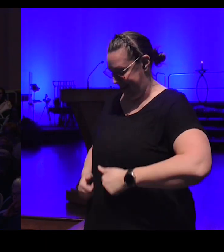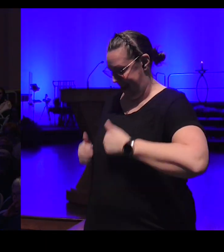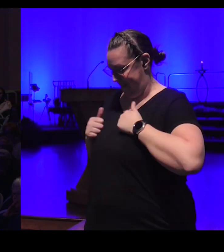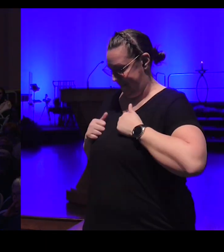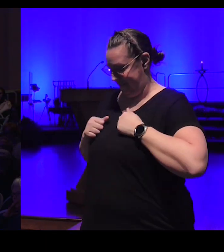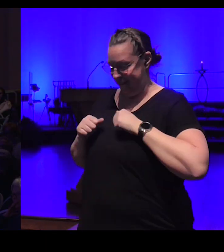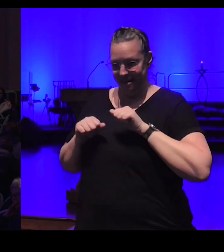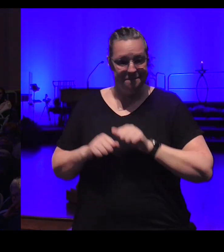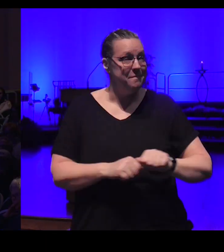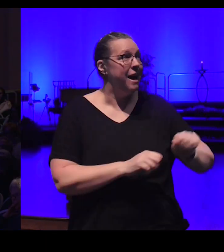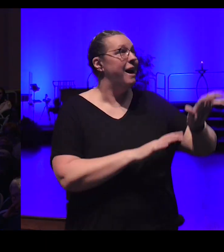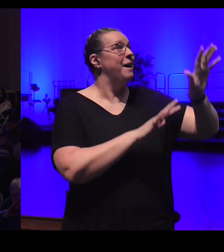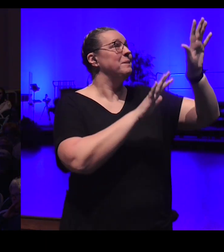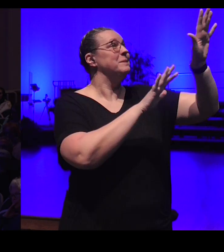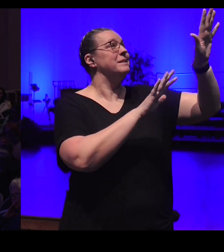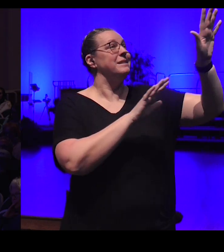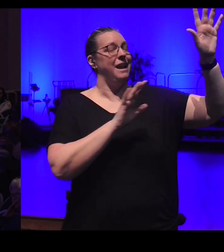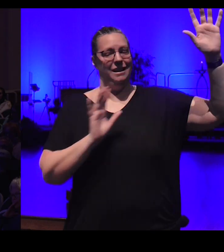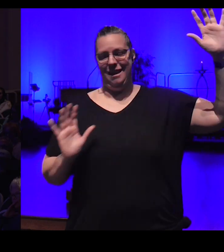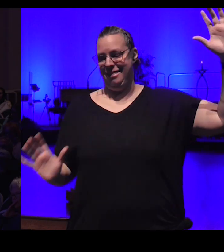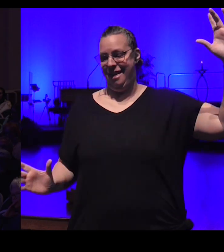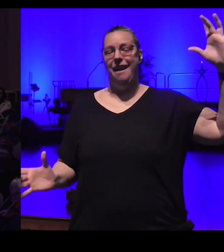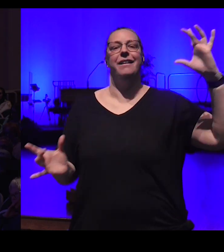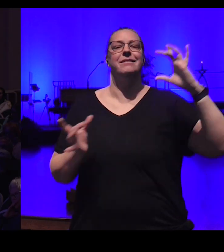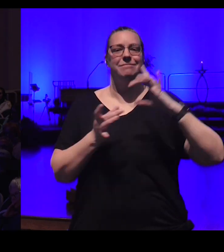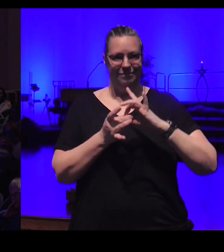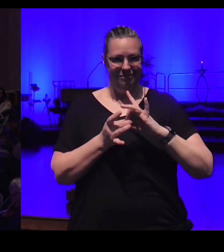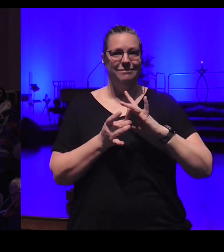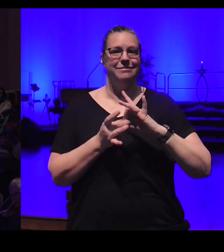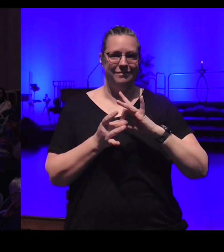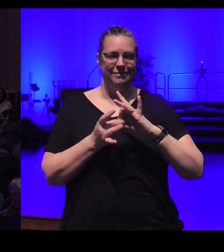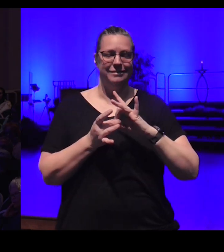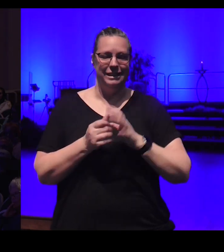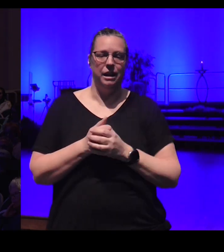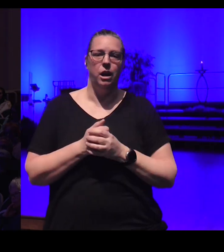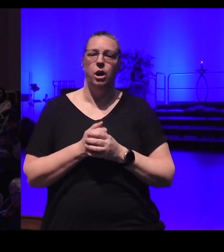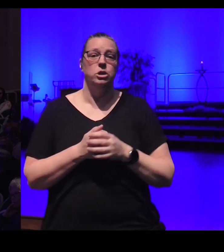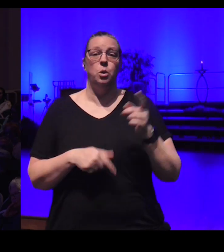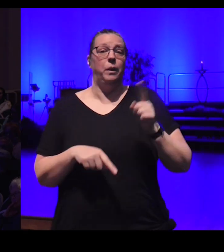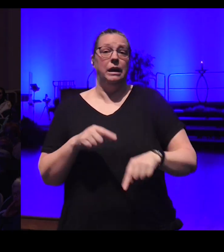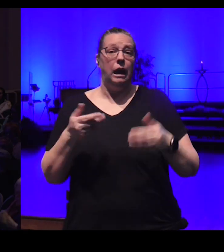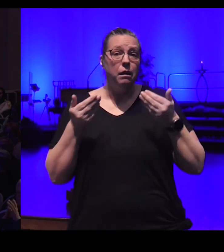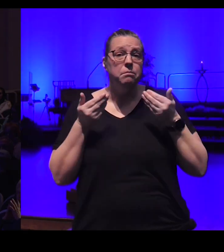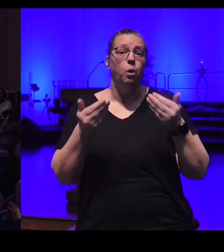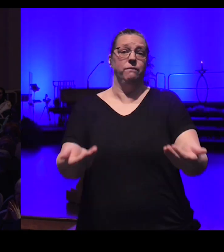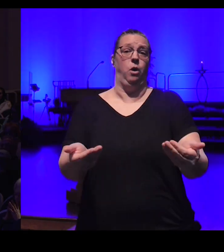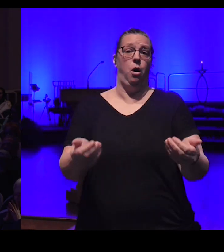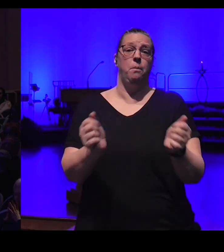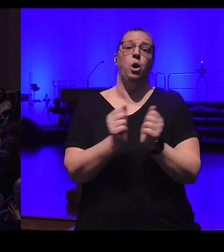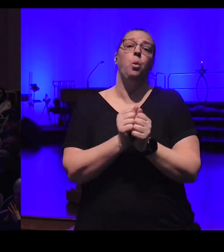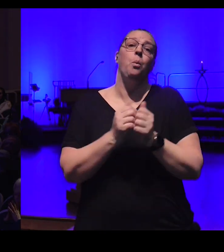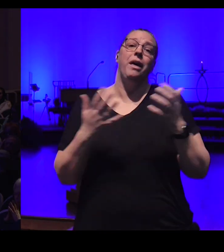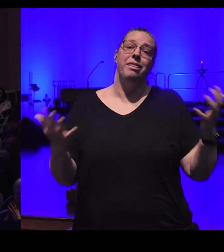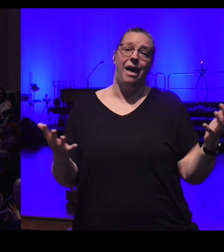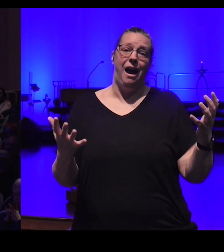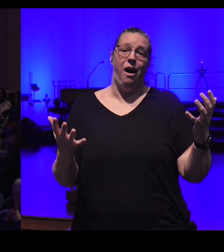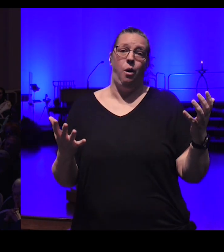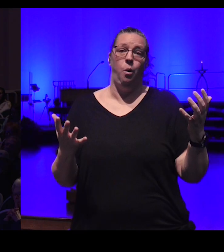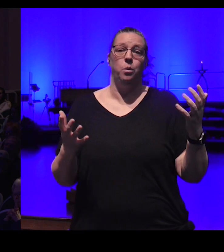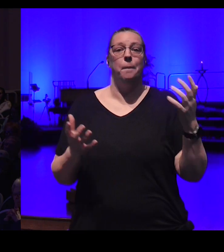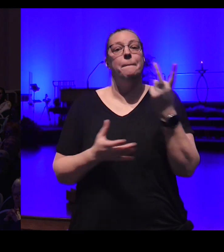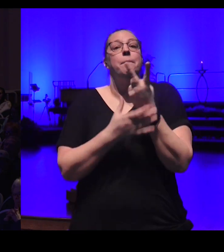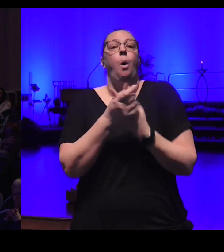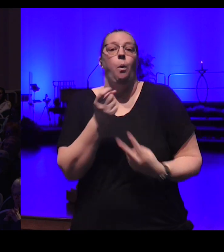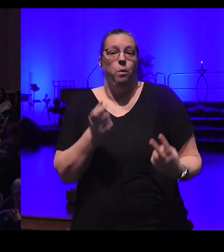meet together. He says we can't move forward by leaving any parts of ourselves behind. We can only move forward in